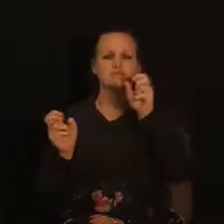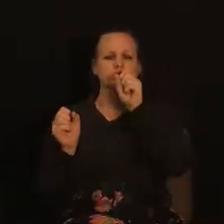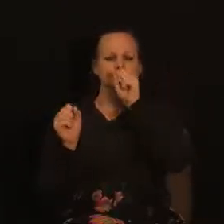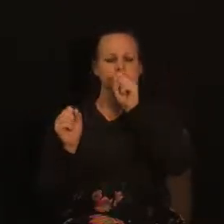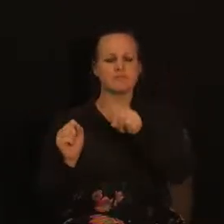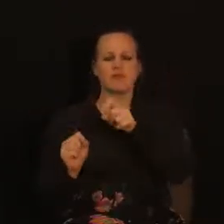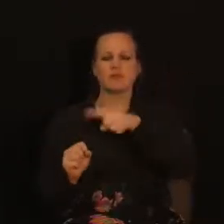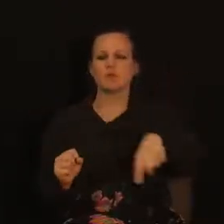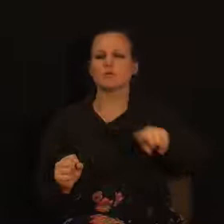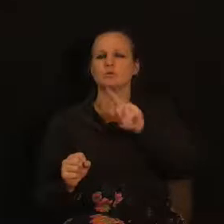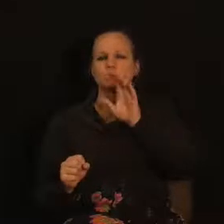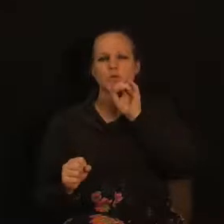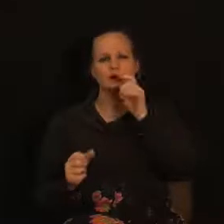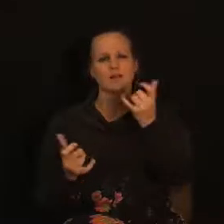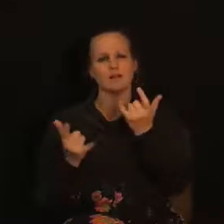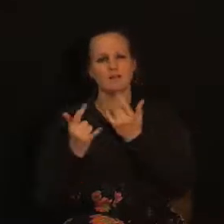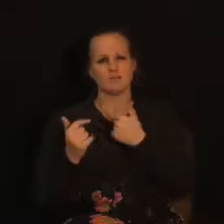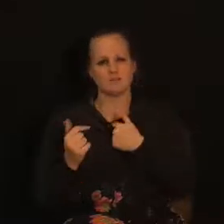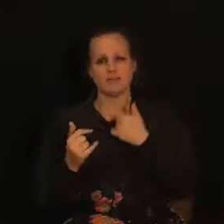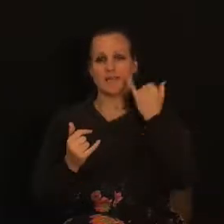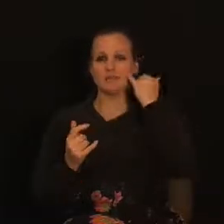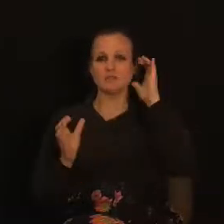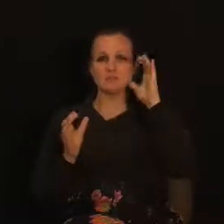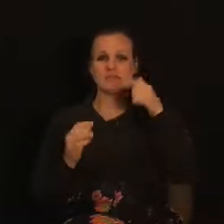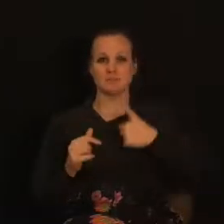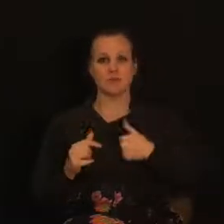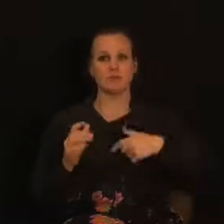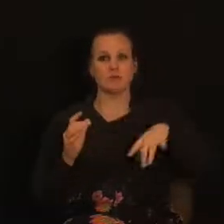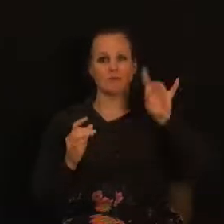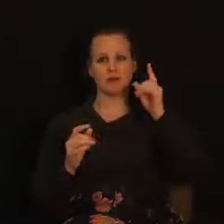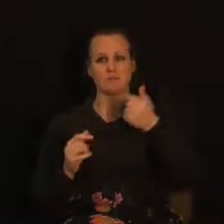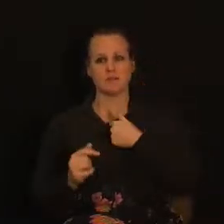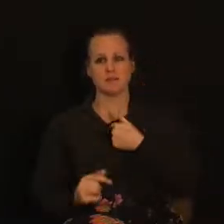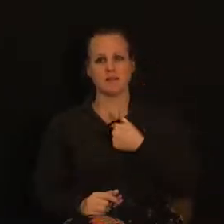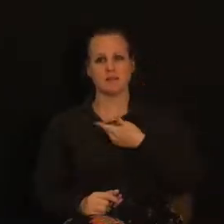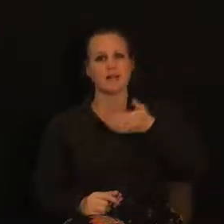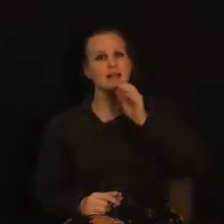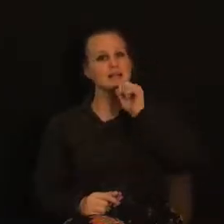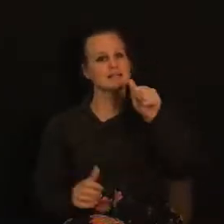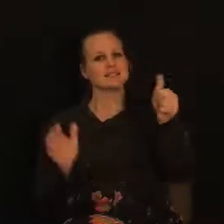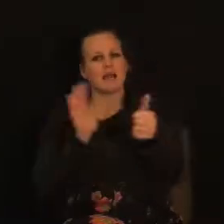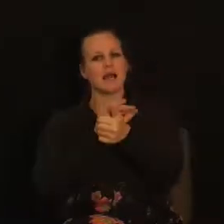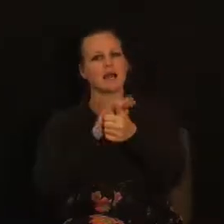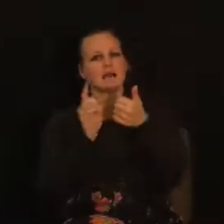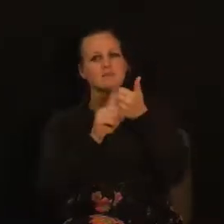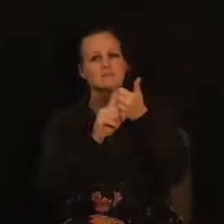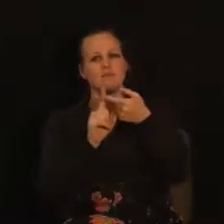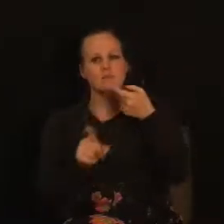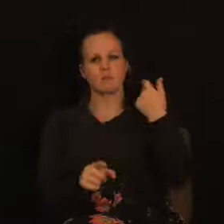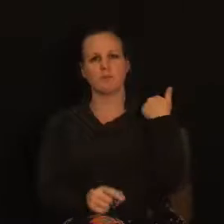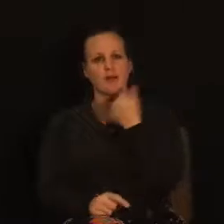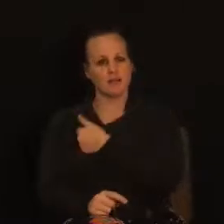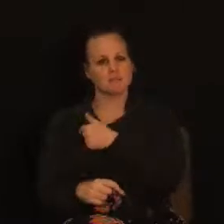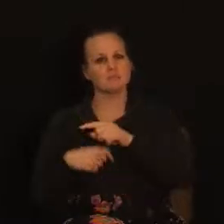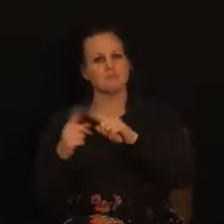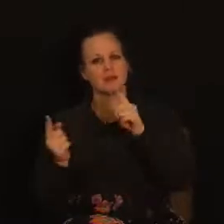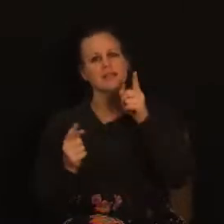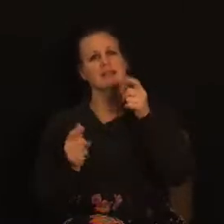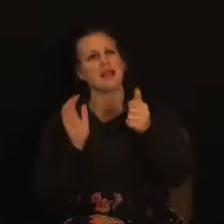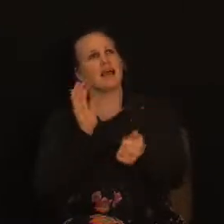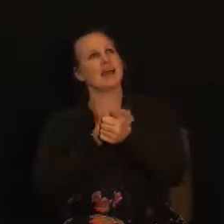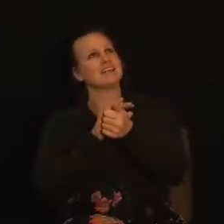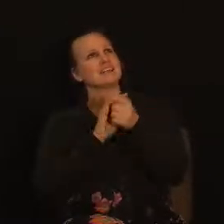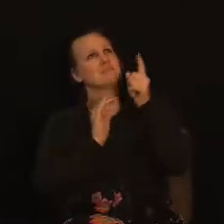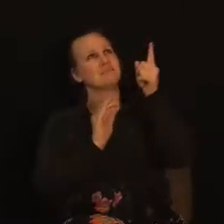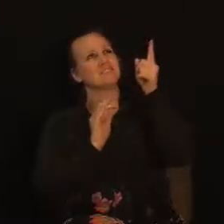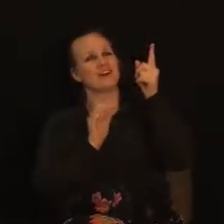diligently seek me will find me. You know, God doesn't hide himself from us, but he hides himself for us.